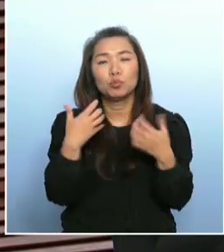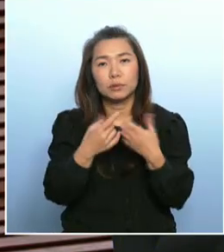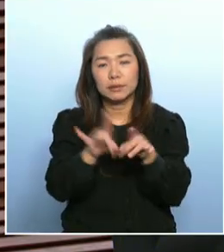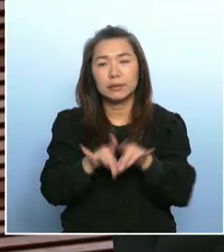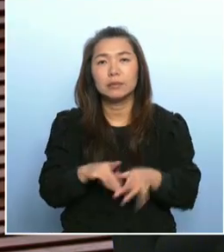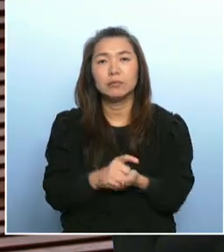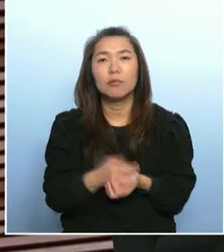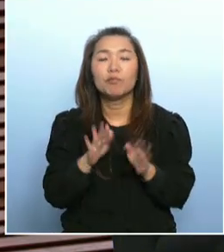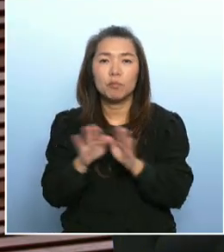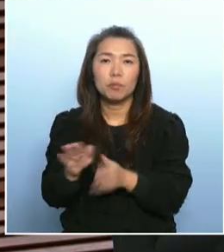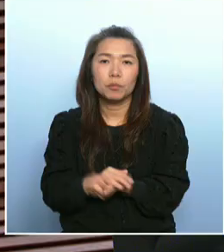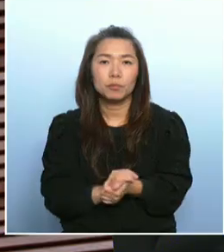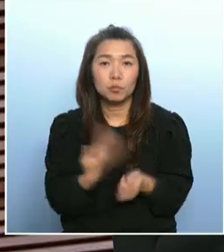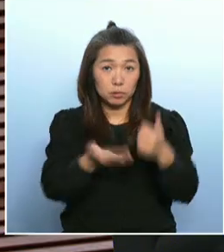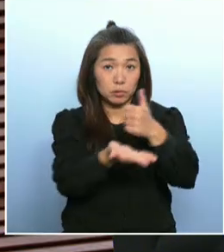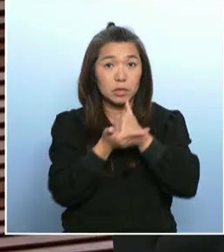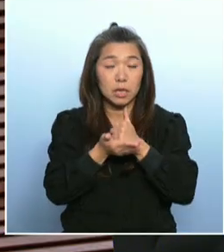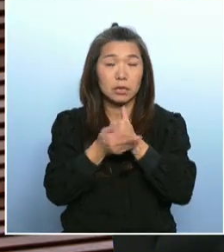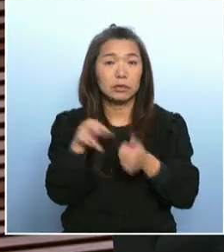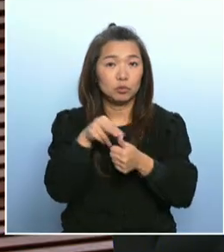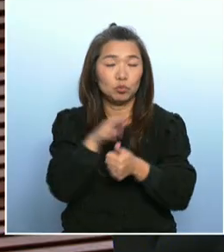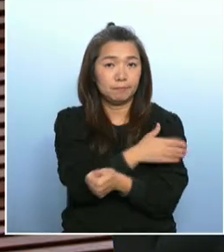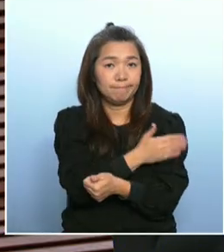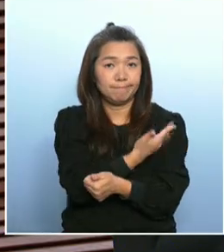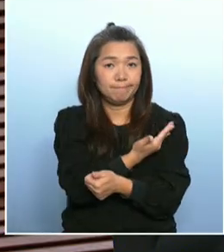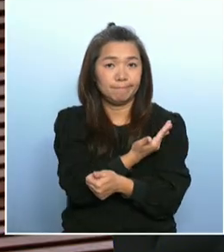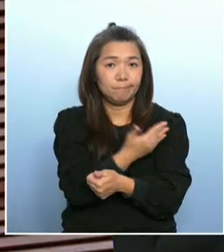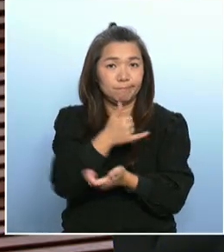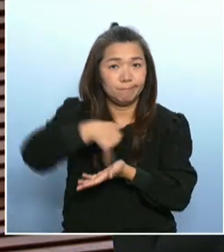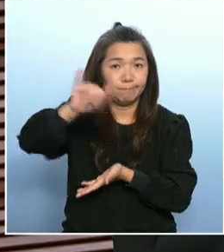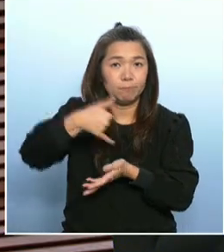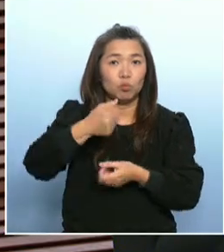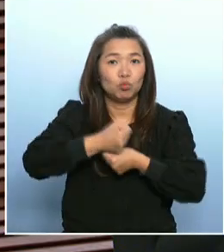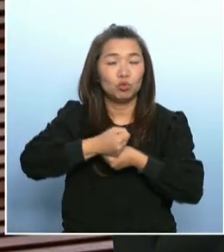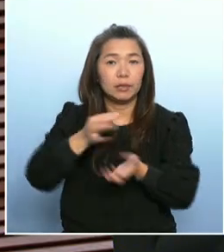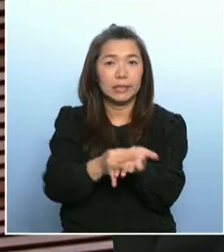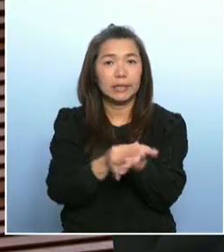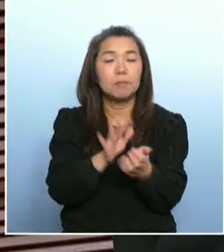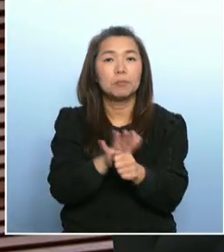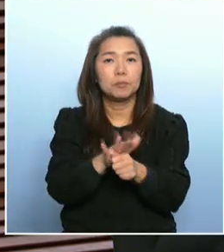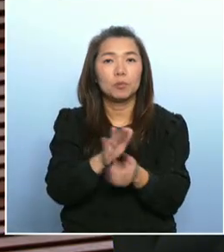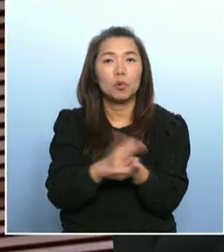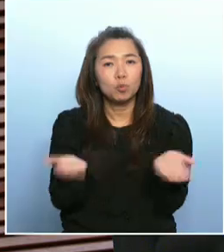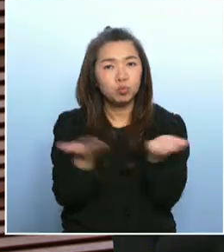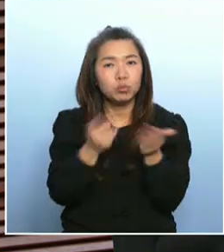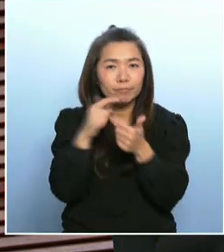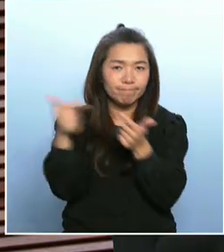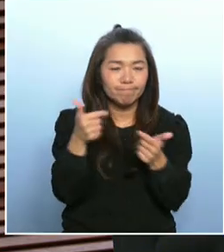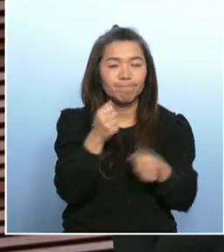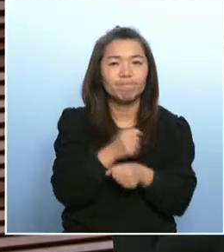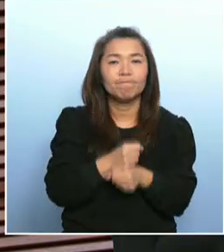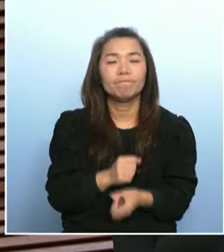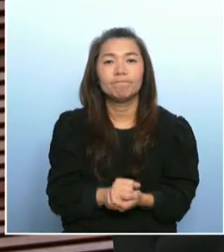subsidize the purchase of care devices, to allow them to hire carers so that they can